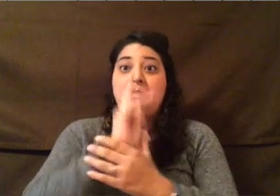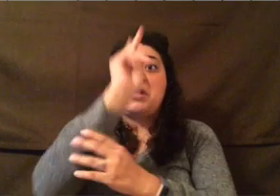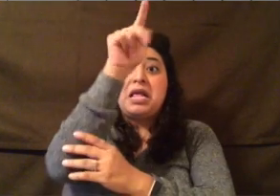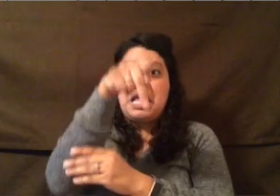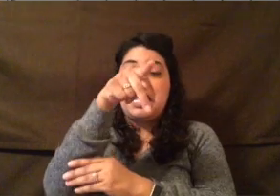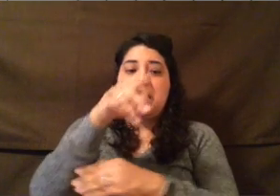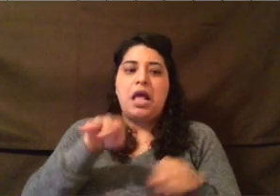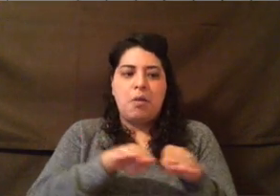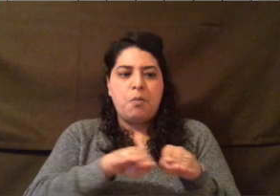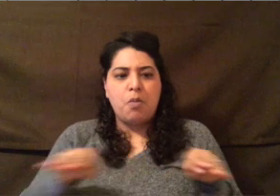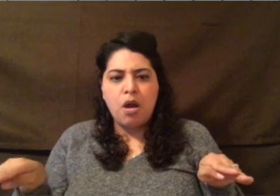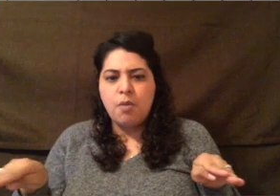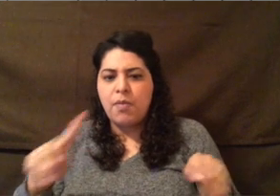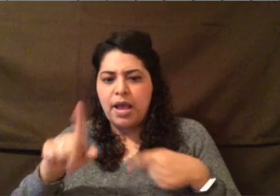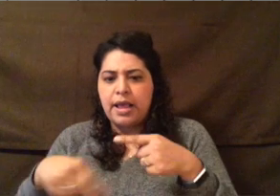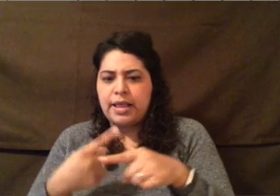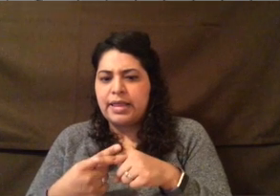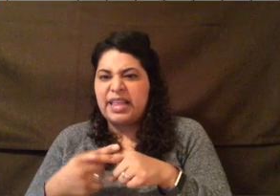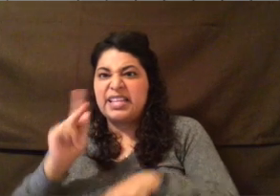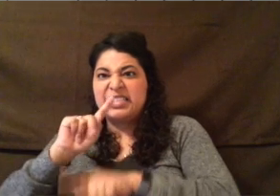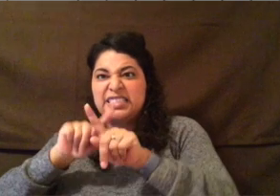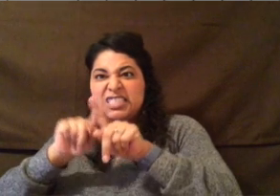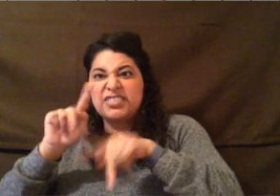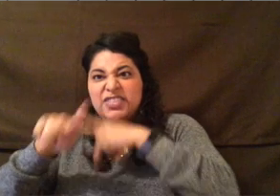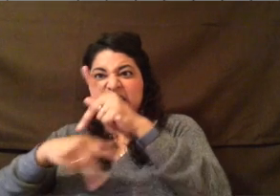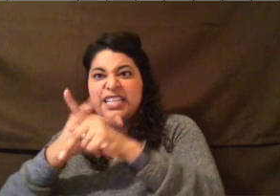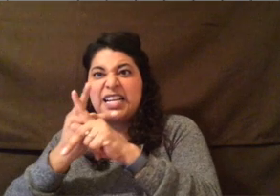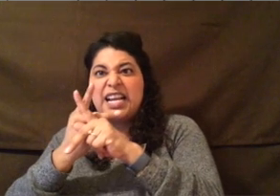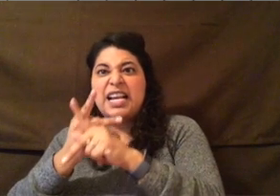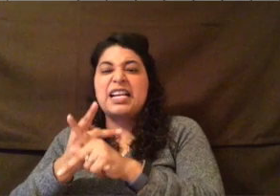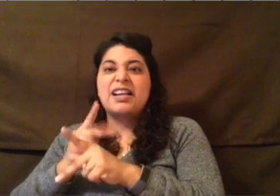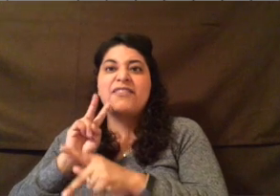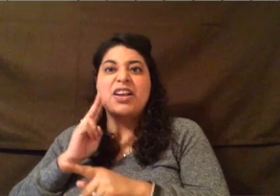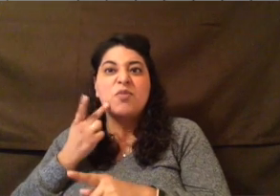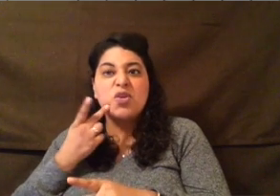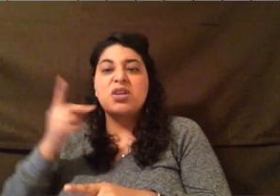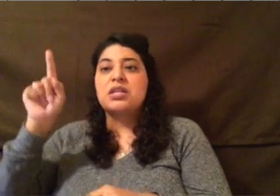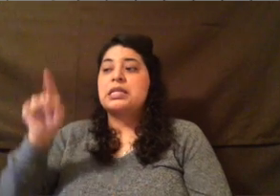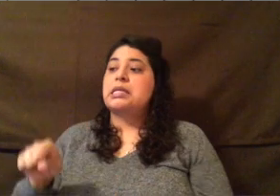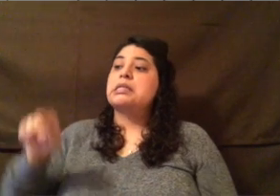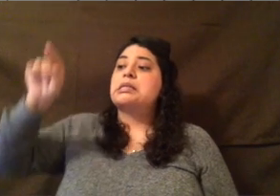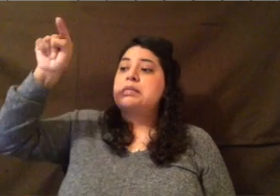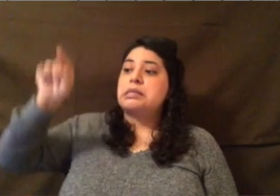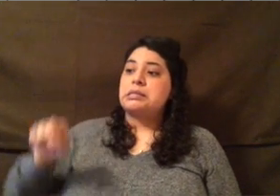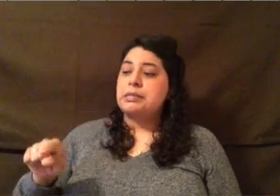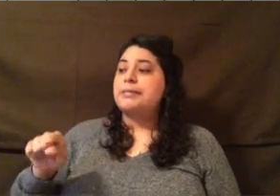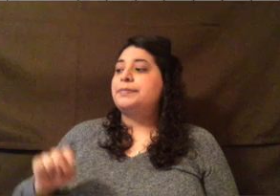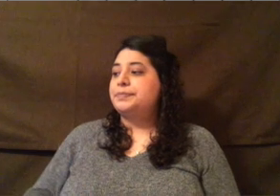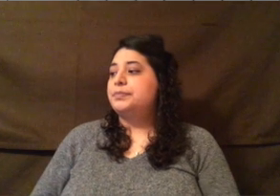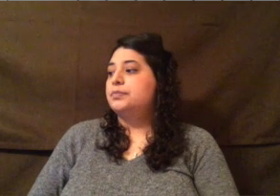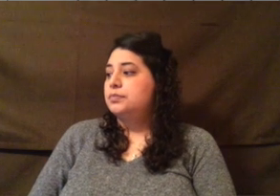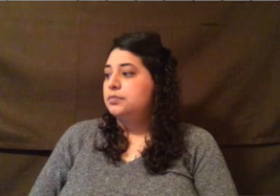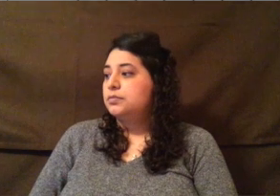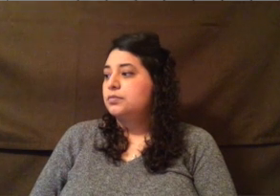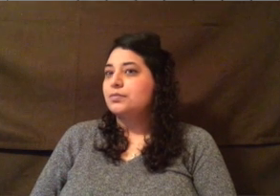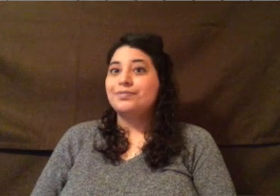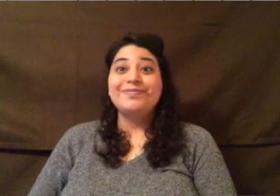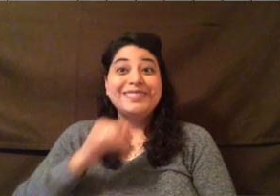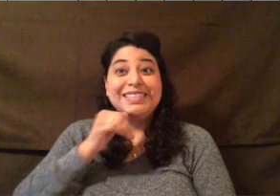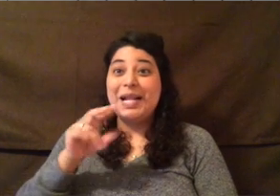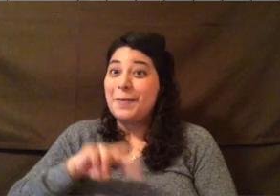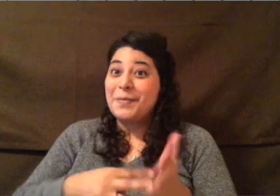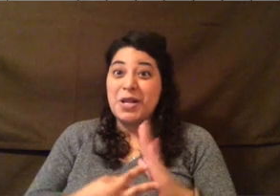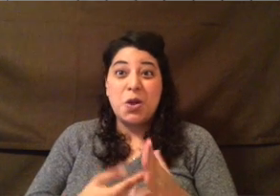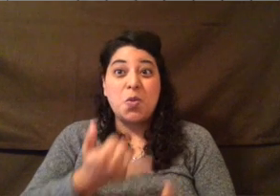we've got our categories or our types of vegetables on the left-hand side, okay? It doesn't mean that it's wrong. It's